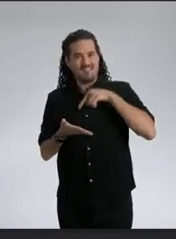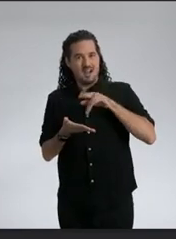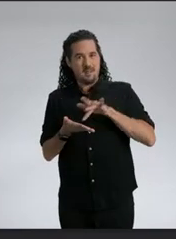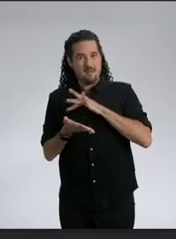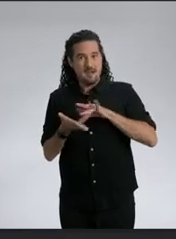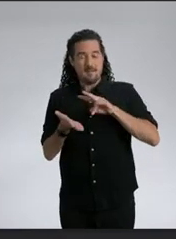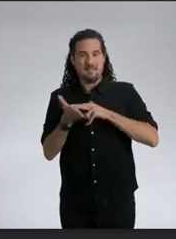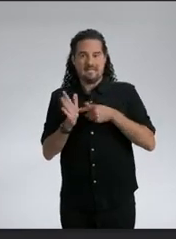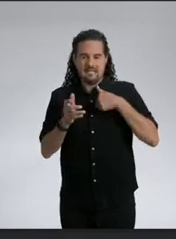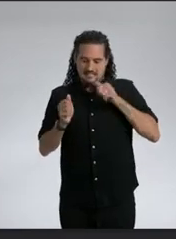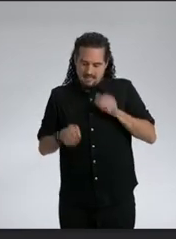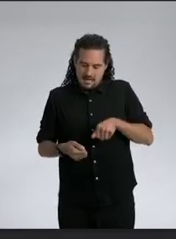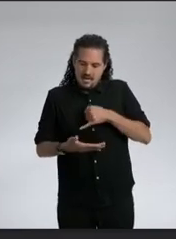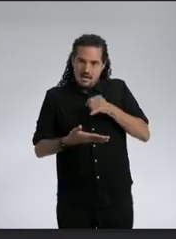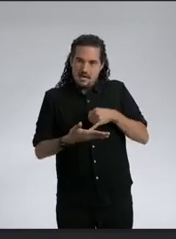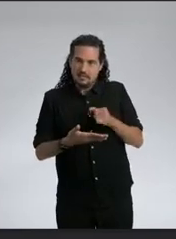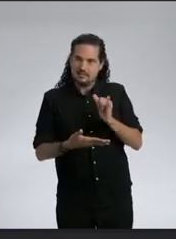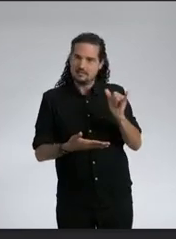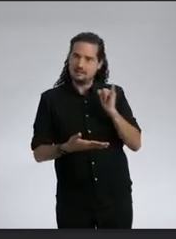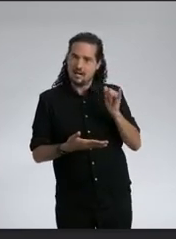Let's all give it a try.